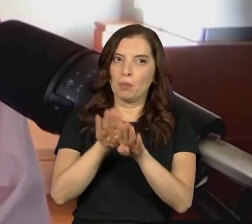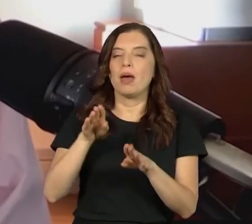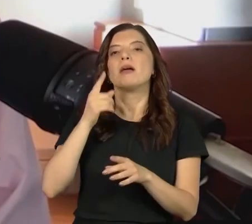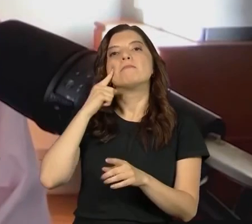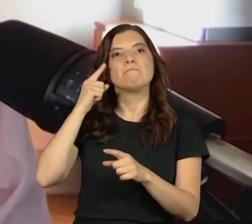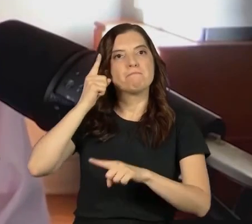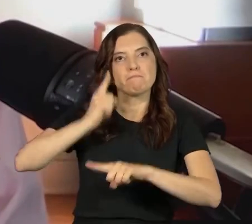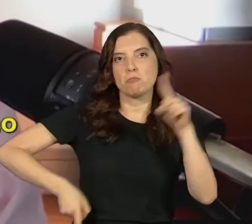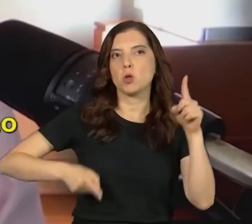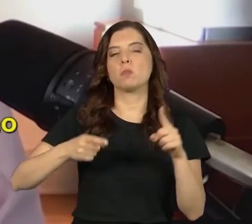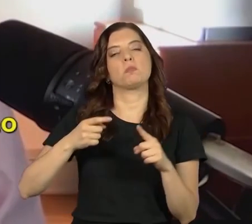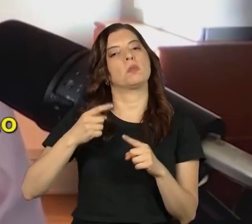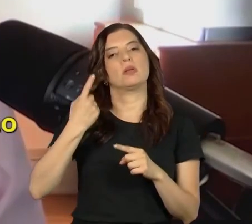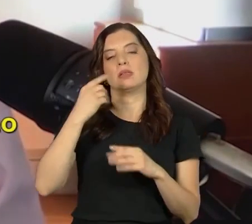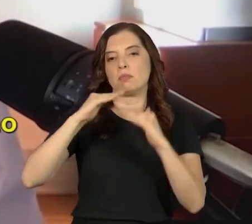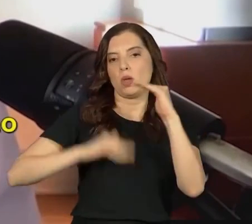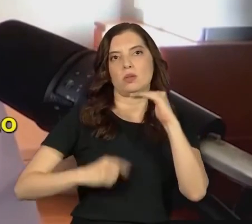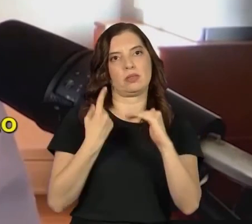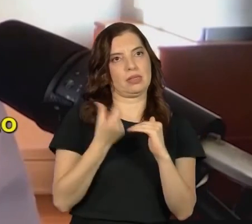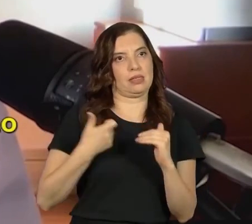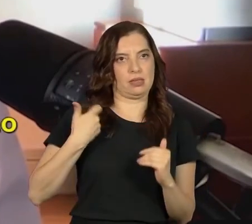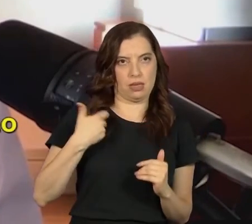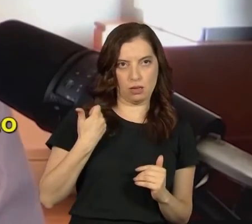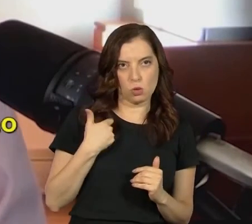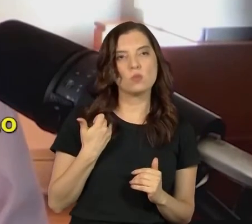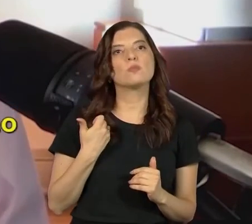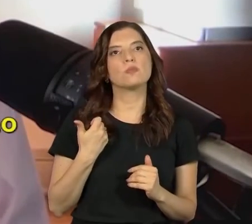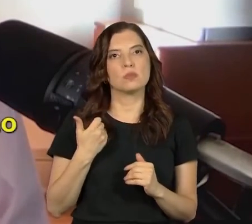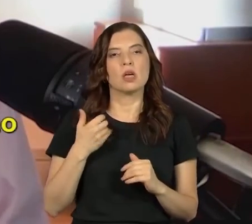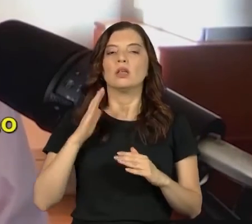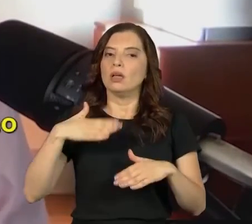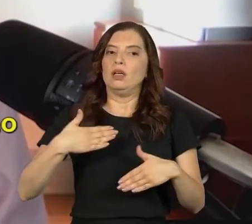have to be 16 to open an account. So I think the world is moving that way, and I hope you'll consider it in Brazil too.